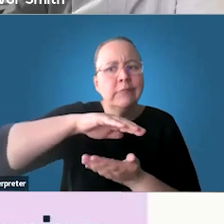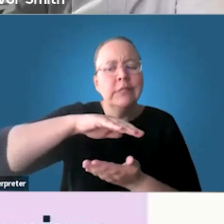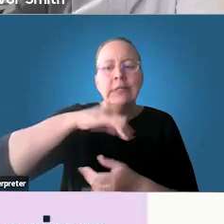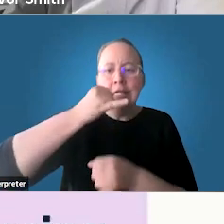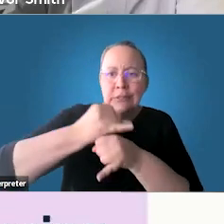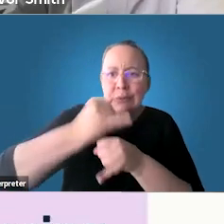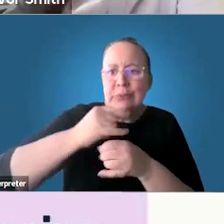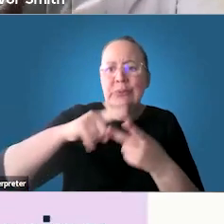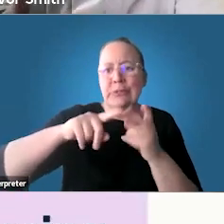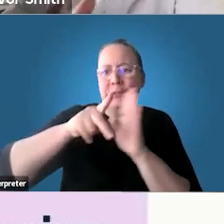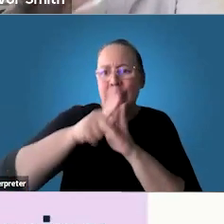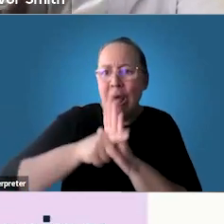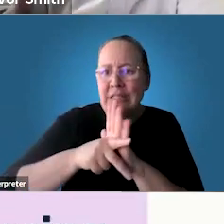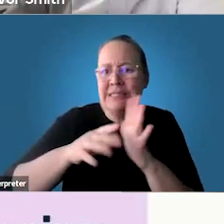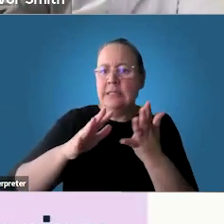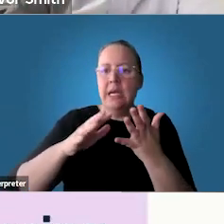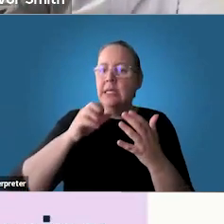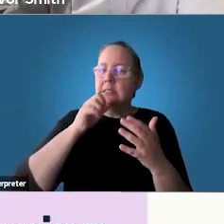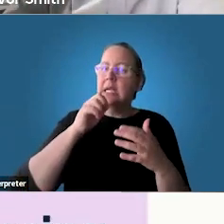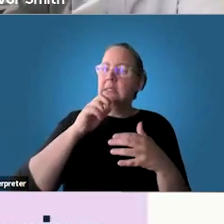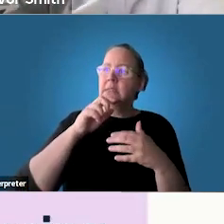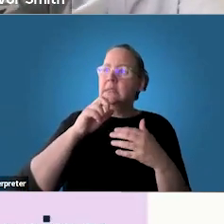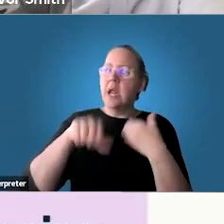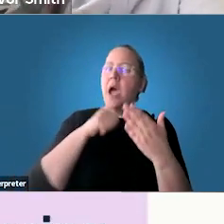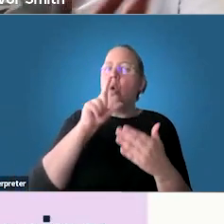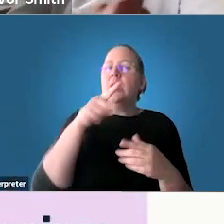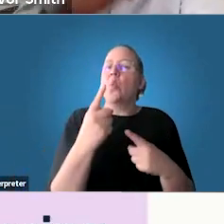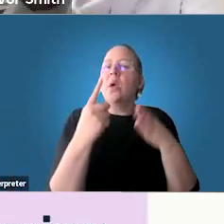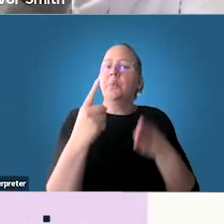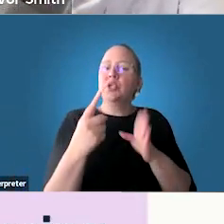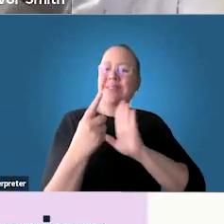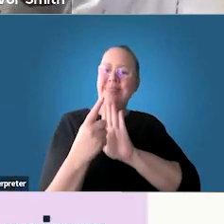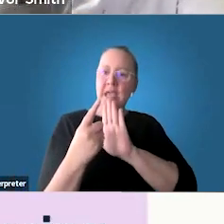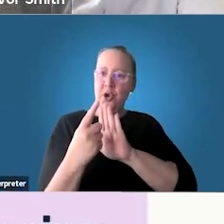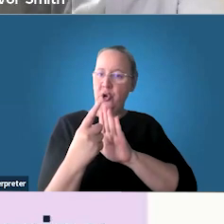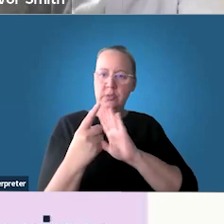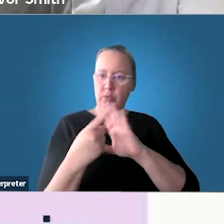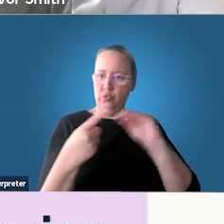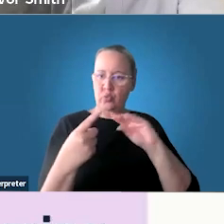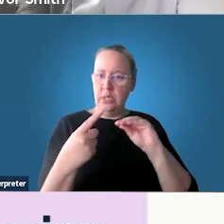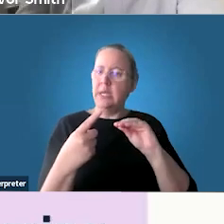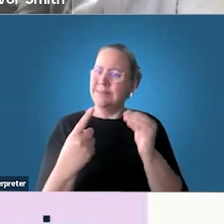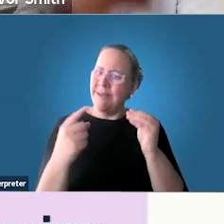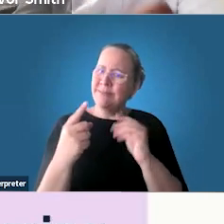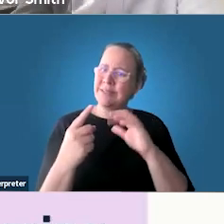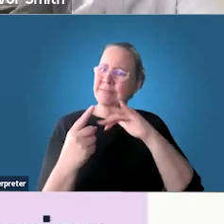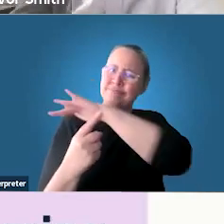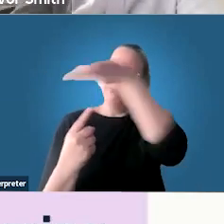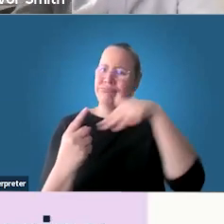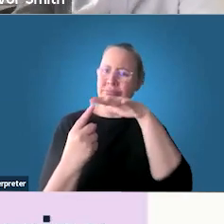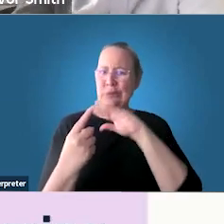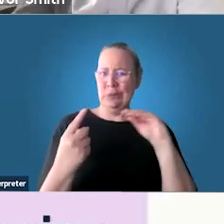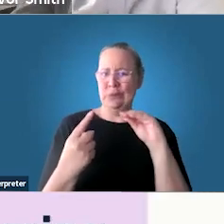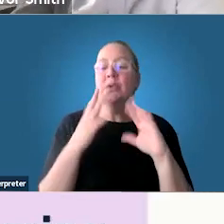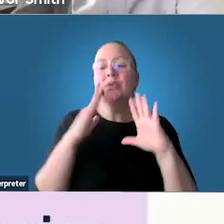policies, and not just in headlines or in hashtags. And so we wanted to uplift a couple of quotes around narrative that